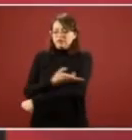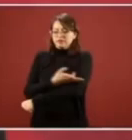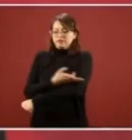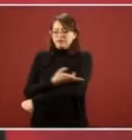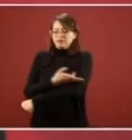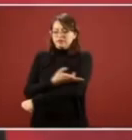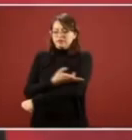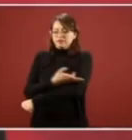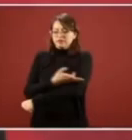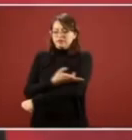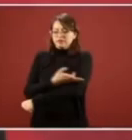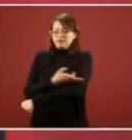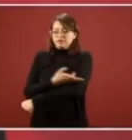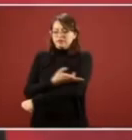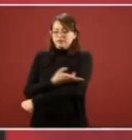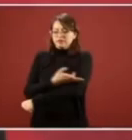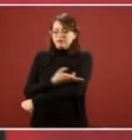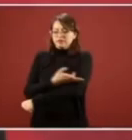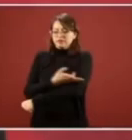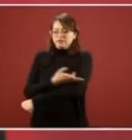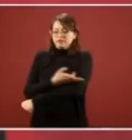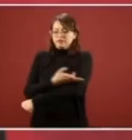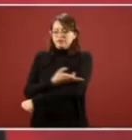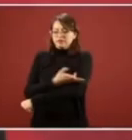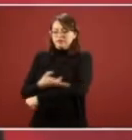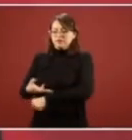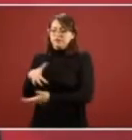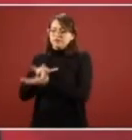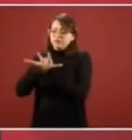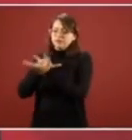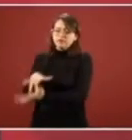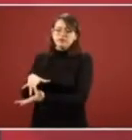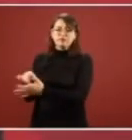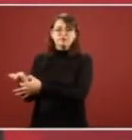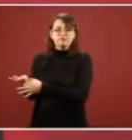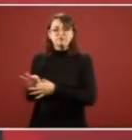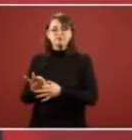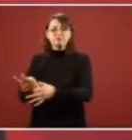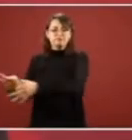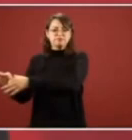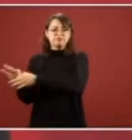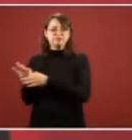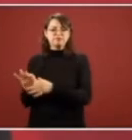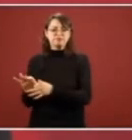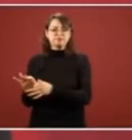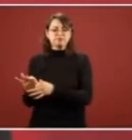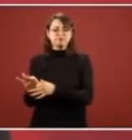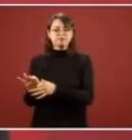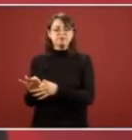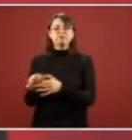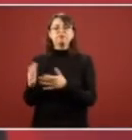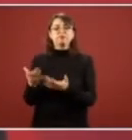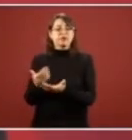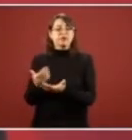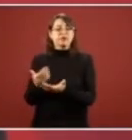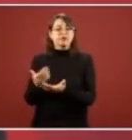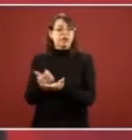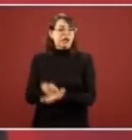most fraternal, with the most solidarity. La que más nos va a